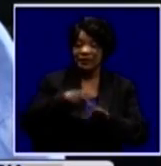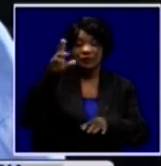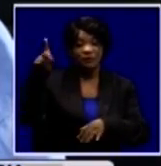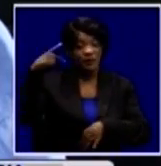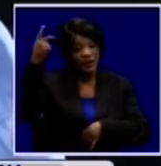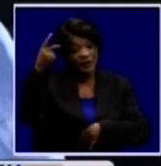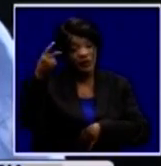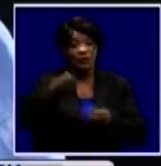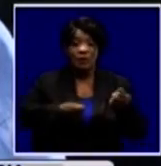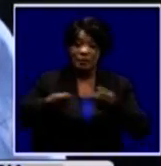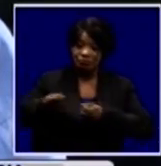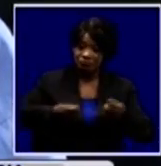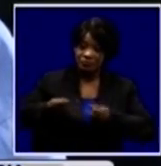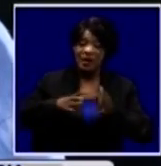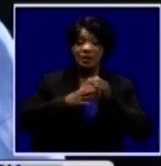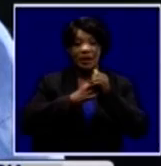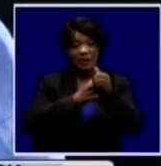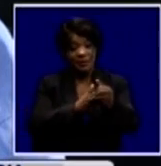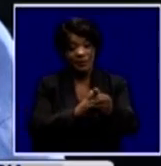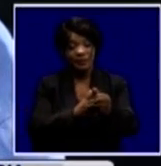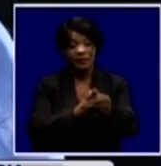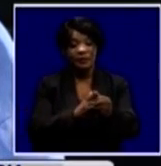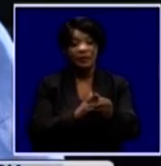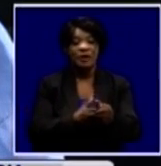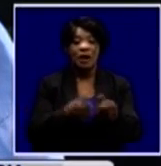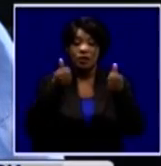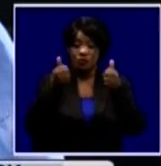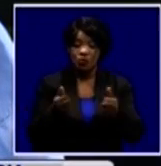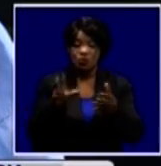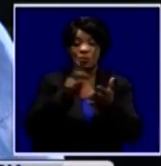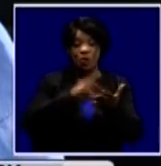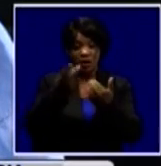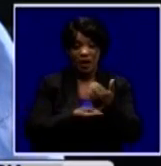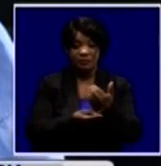governance, leadership position in running an inclusive program.